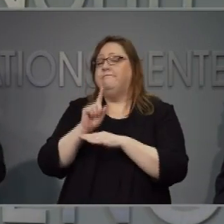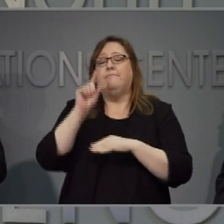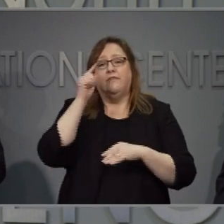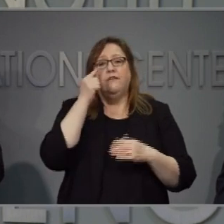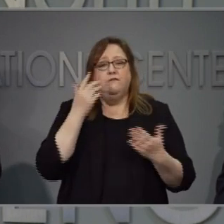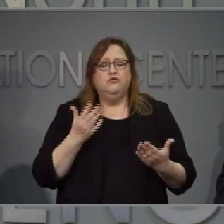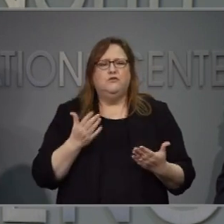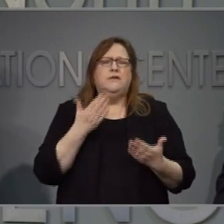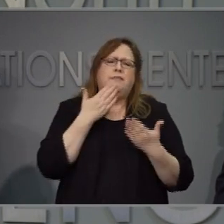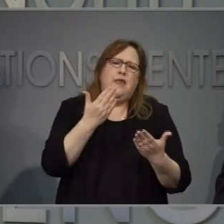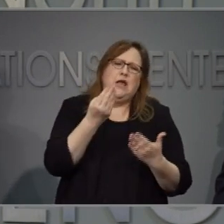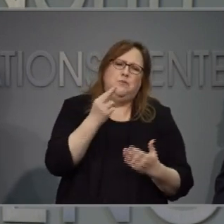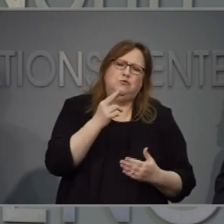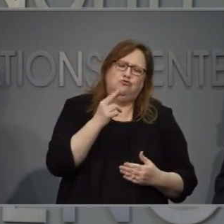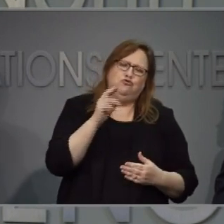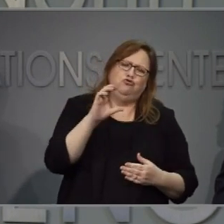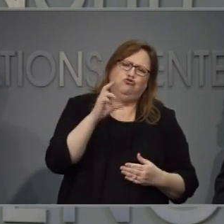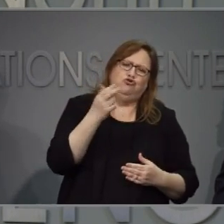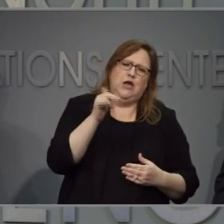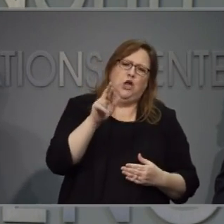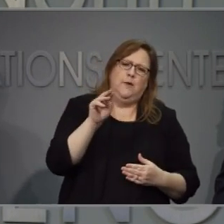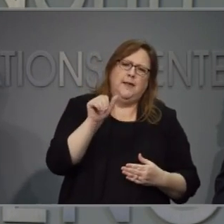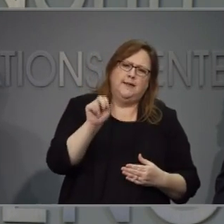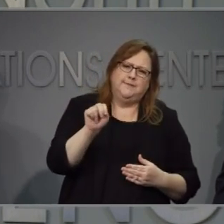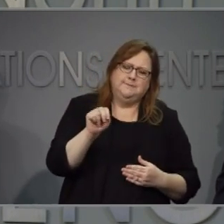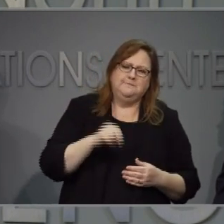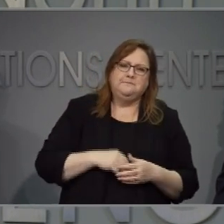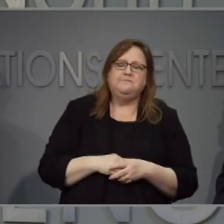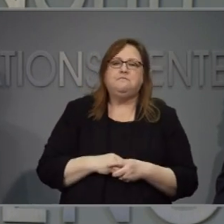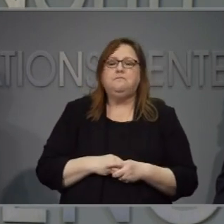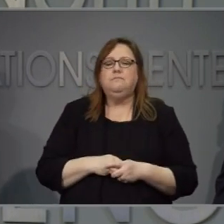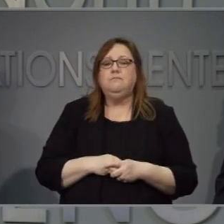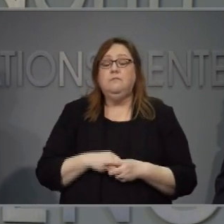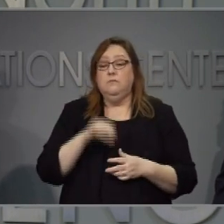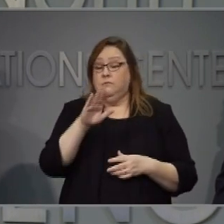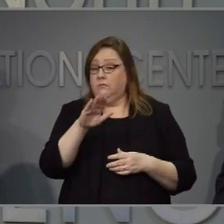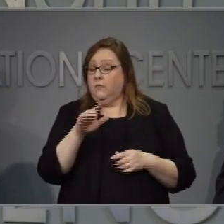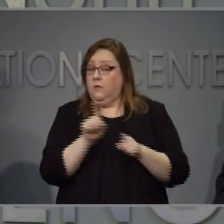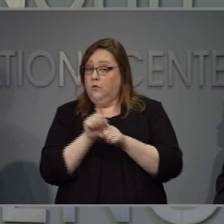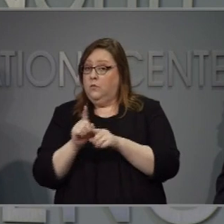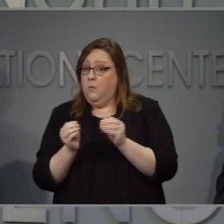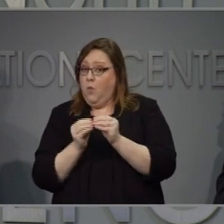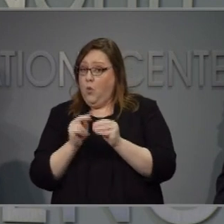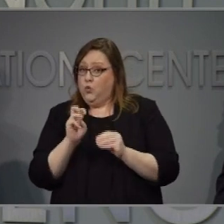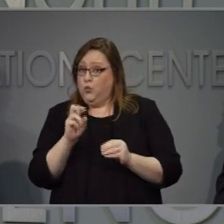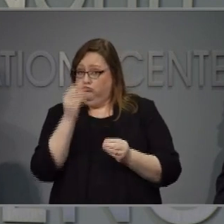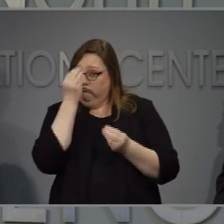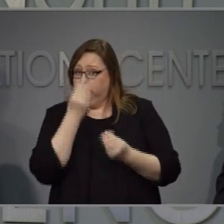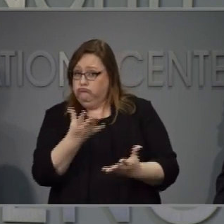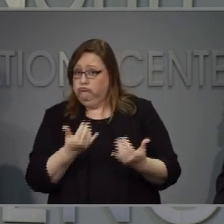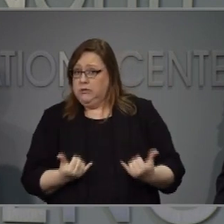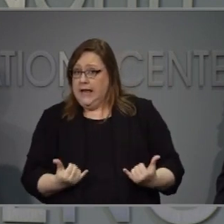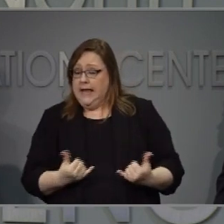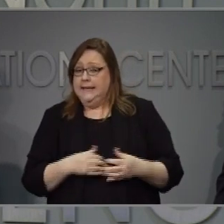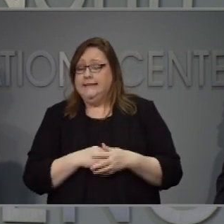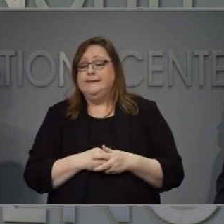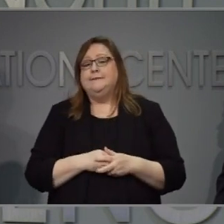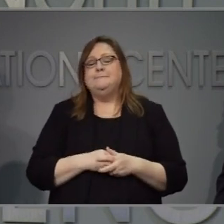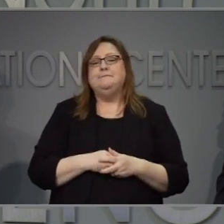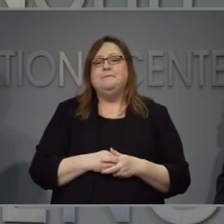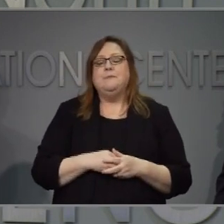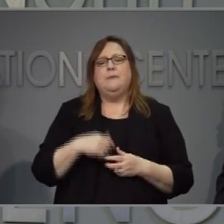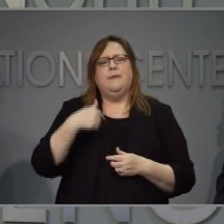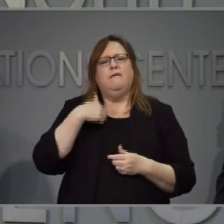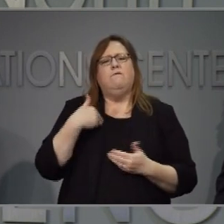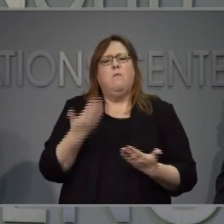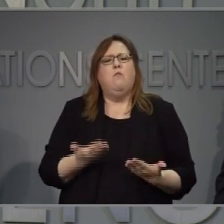Thank you, Mr. Chairman. We do have some more news to share today. I'm releasing a proposed budget